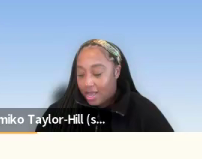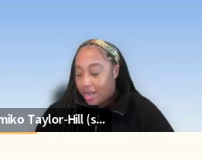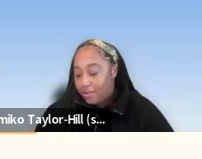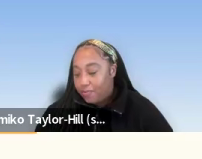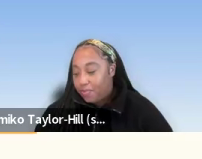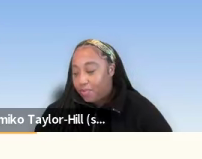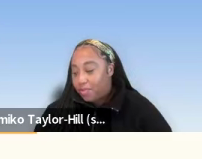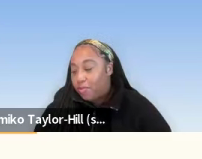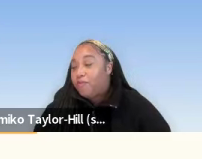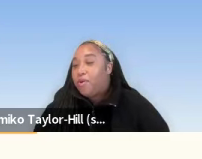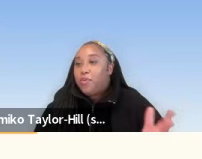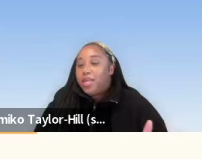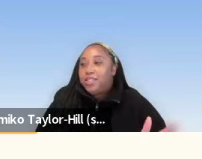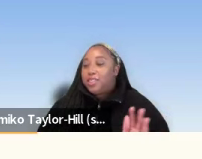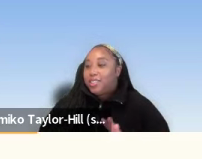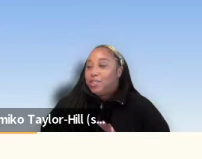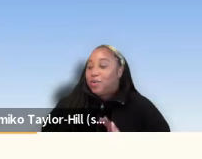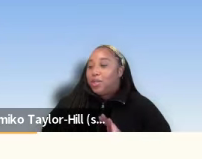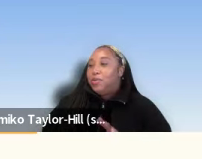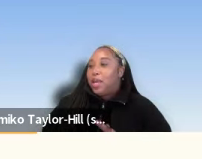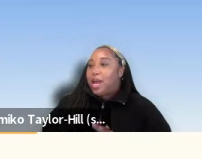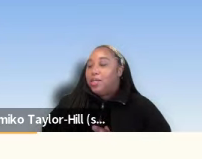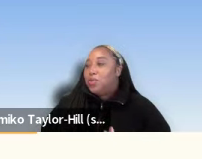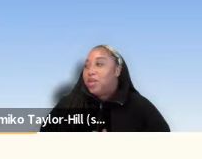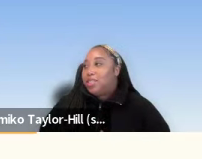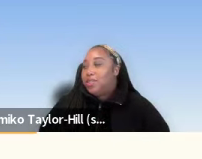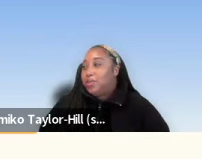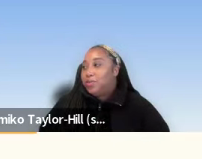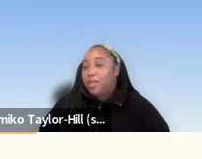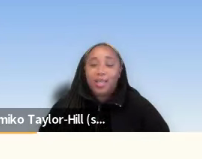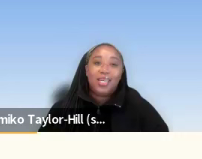health. Before we transition to our Q&A, I just